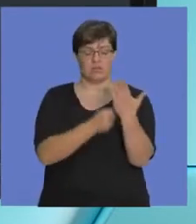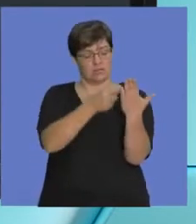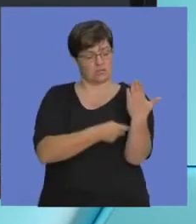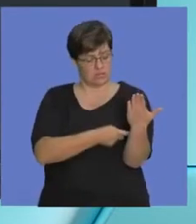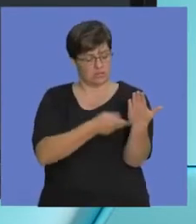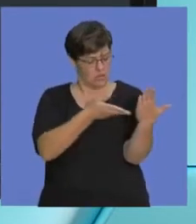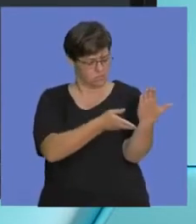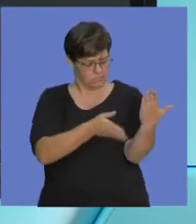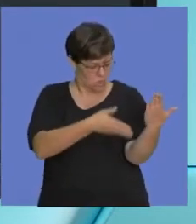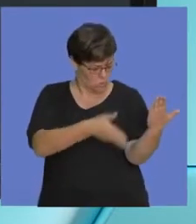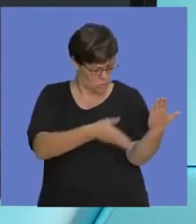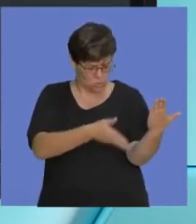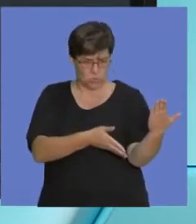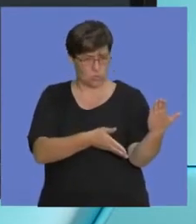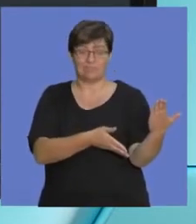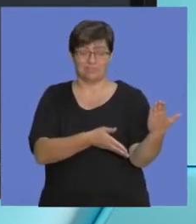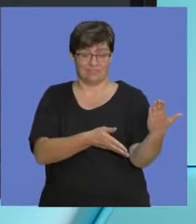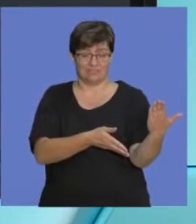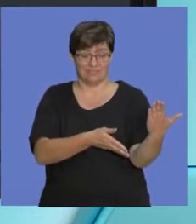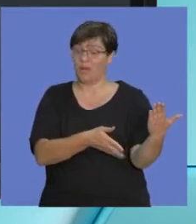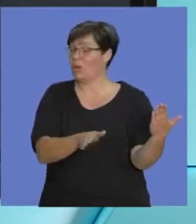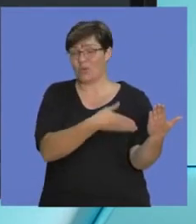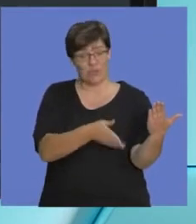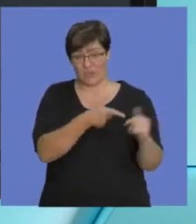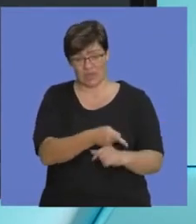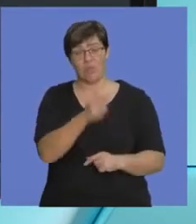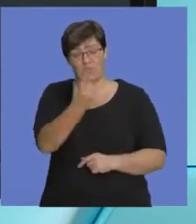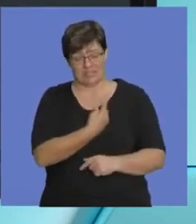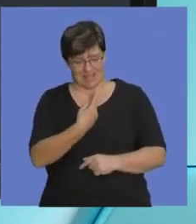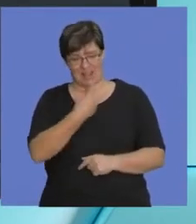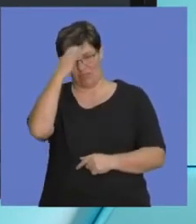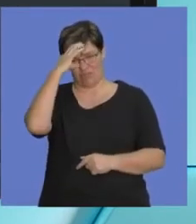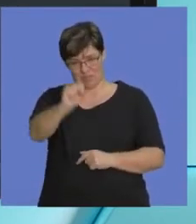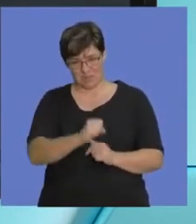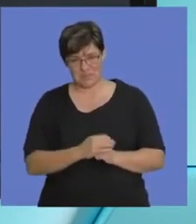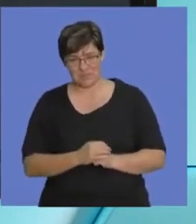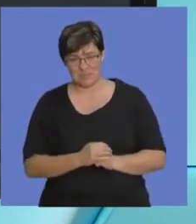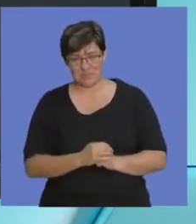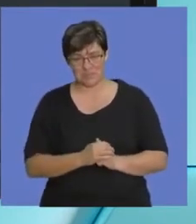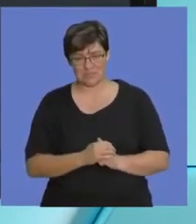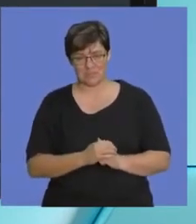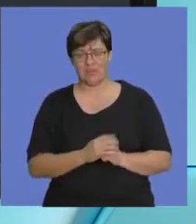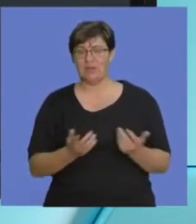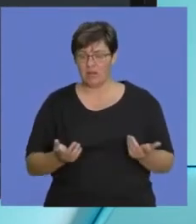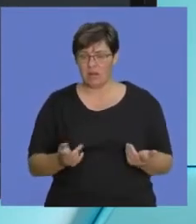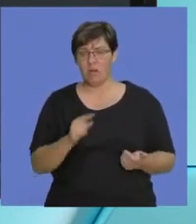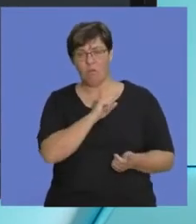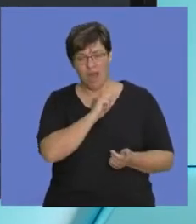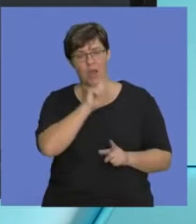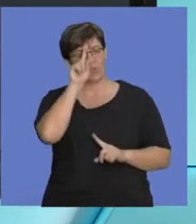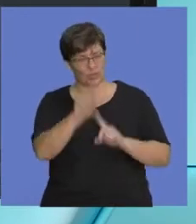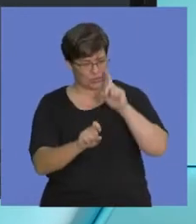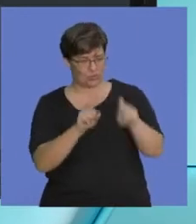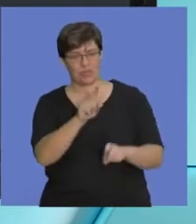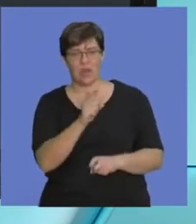of your information sheet. They normally do not include it there. So you need to really know this formula, because there will